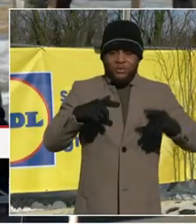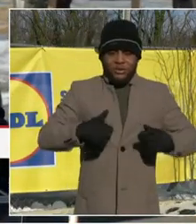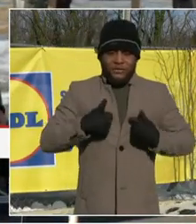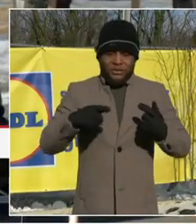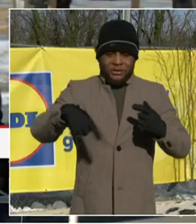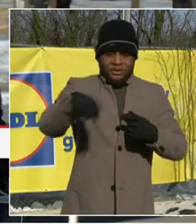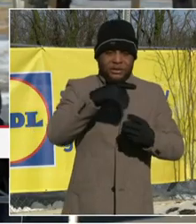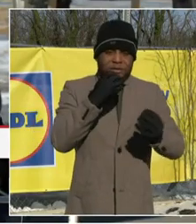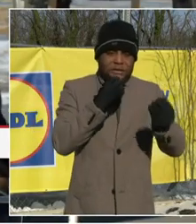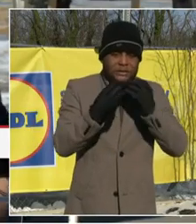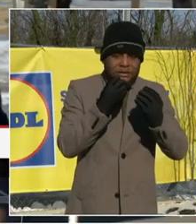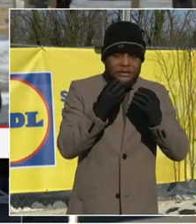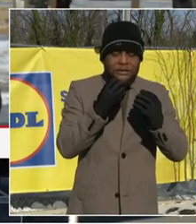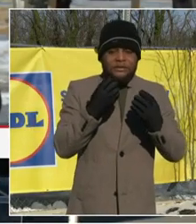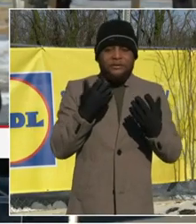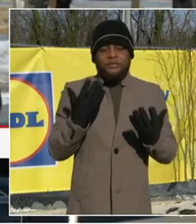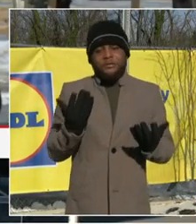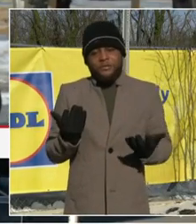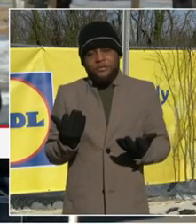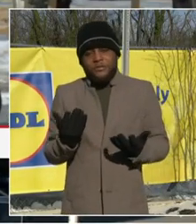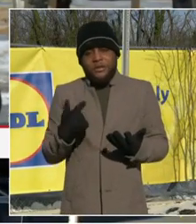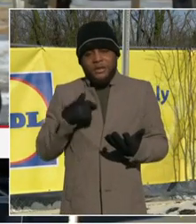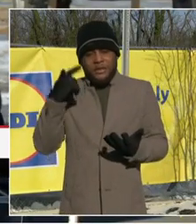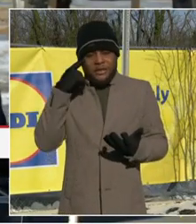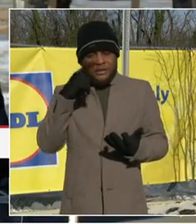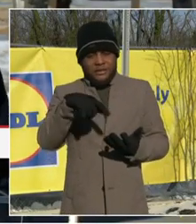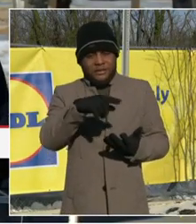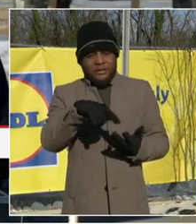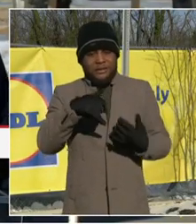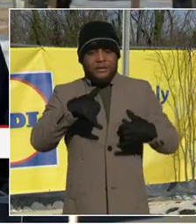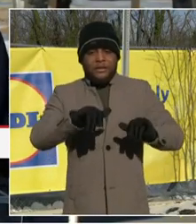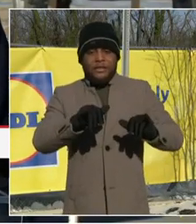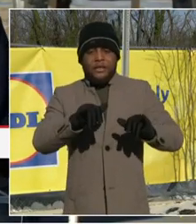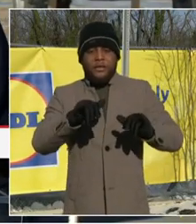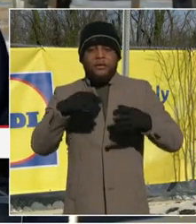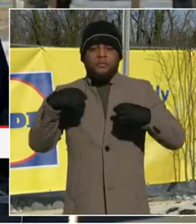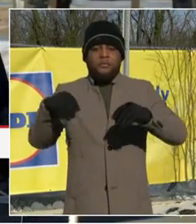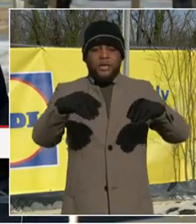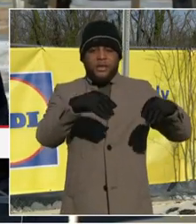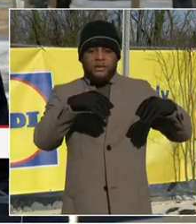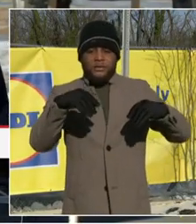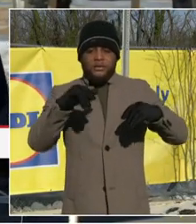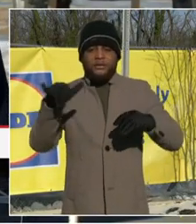So it's a market like any other market. Any other questions?